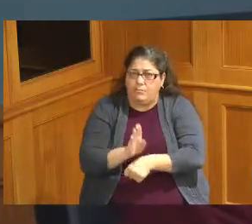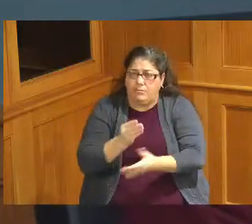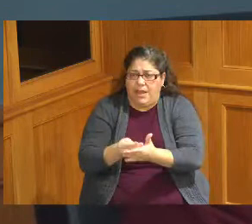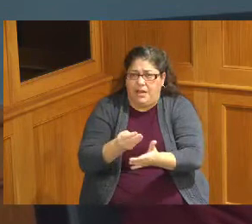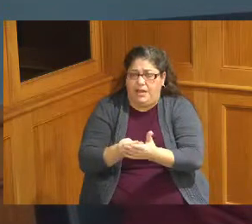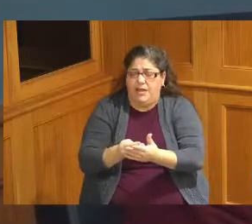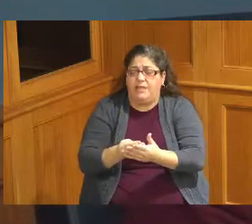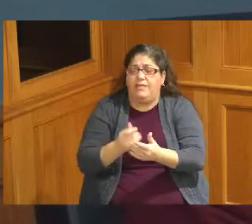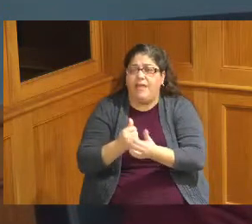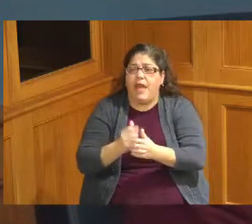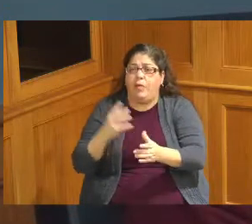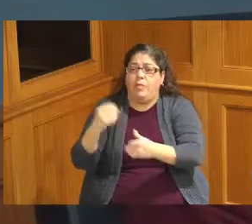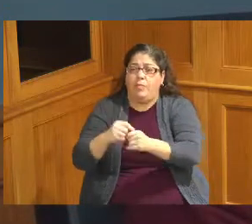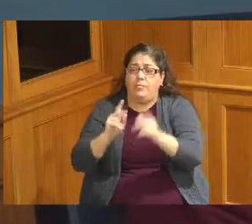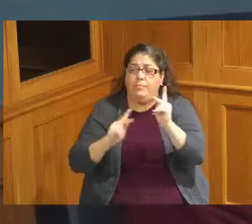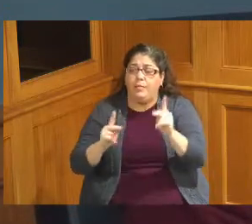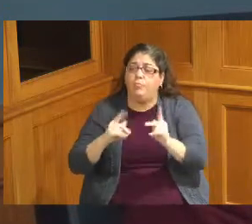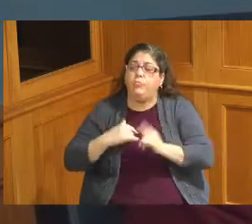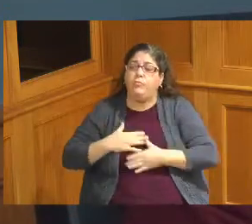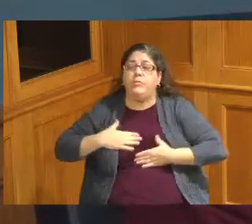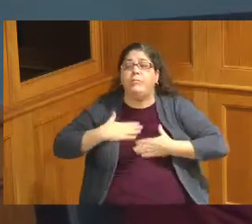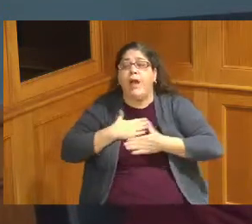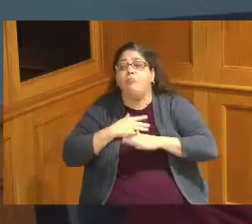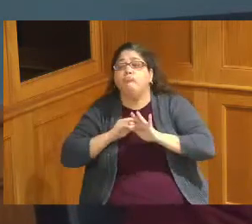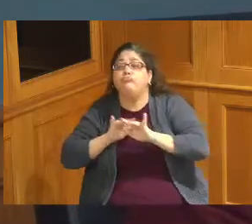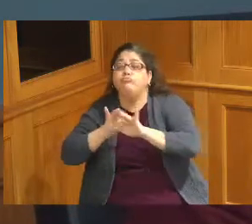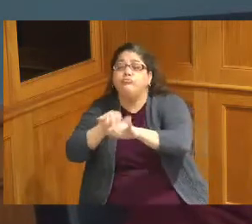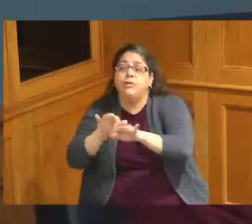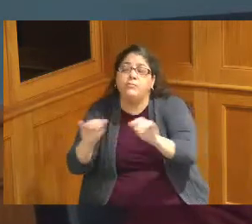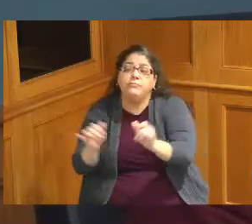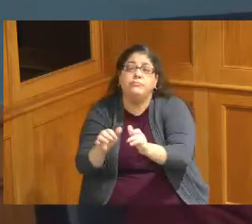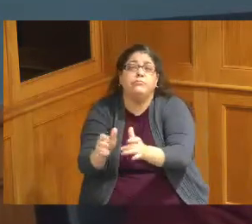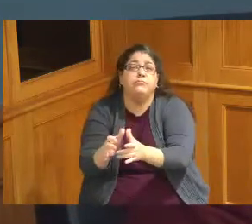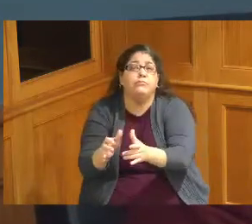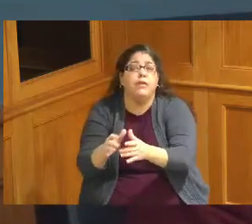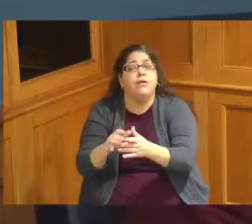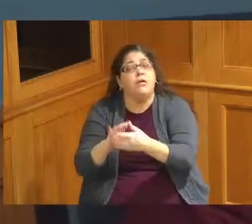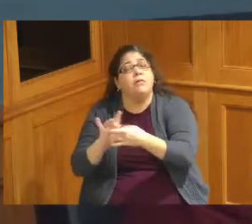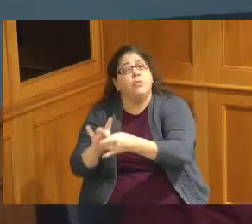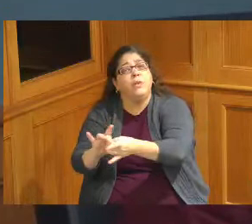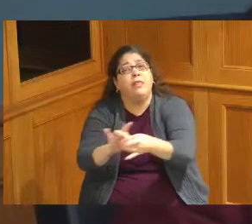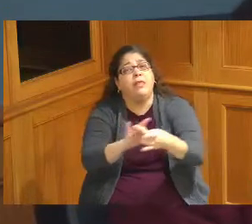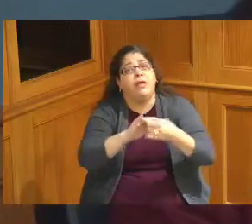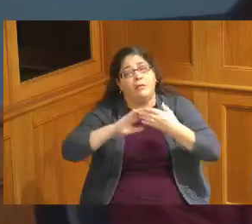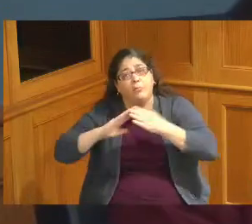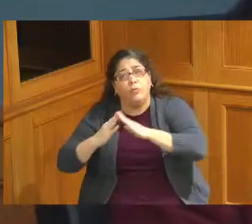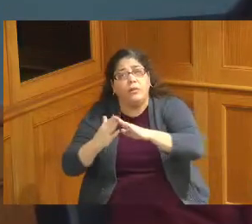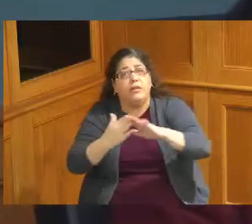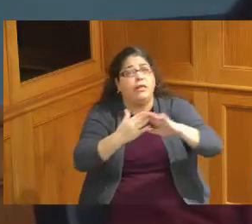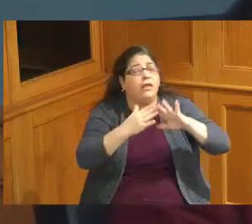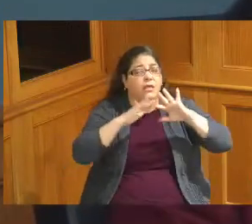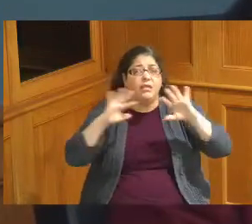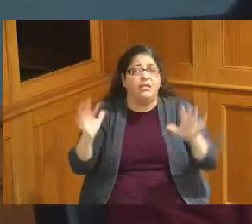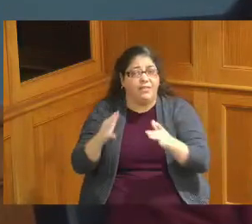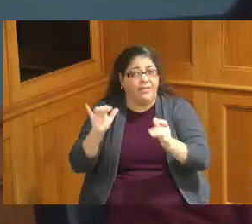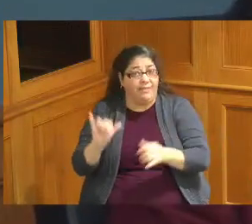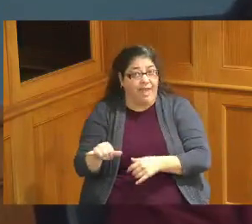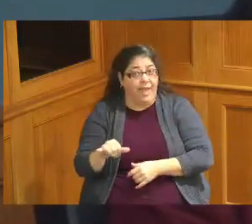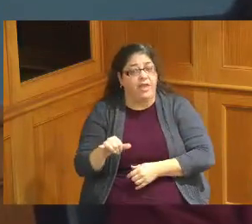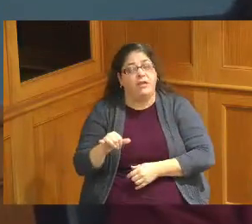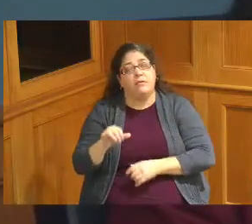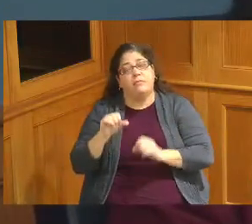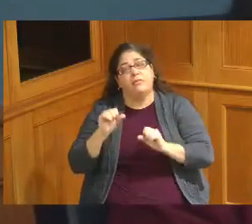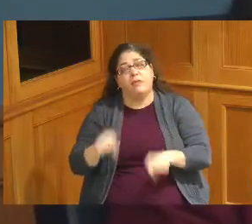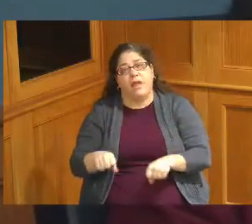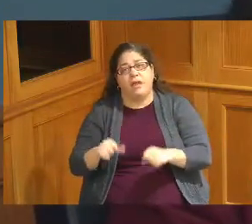include residents that come out to enjoy these, to promote unity and community and all that, would be able to